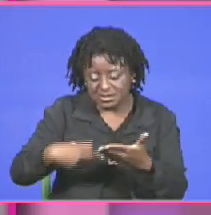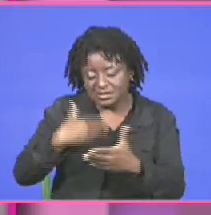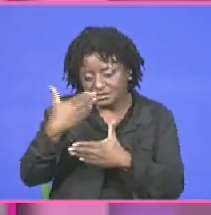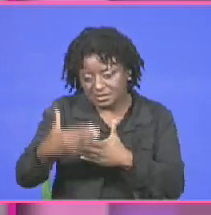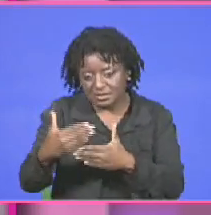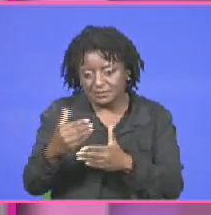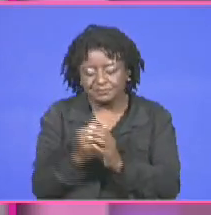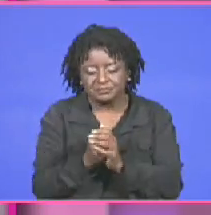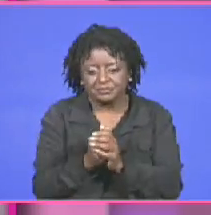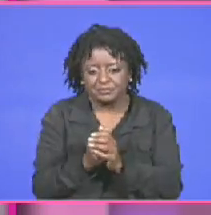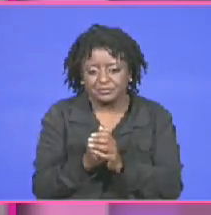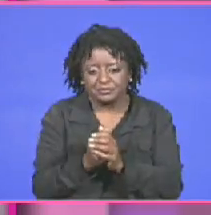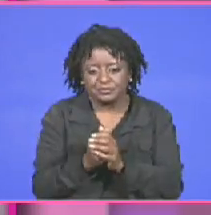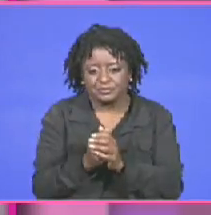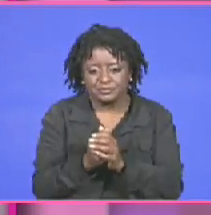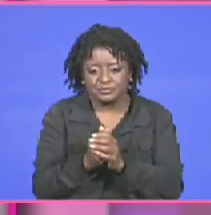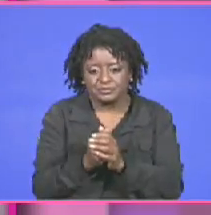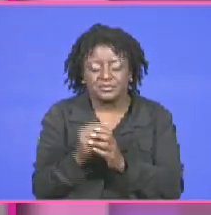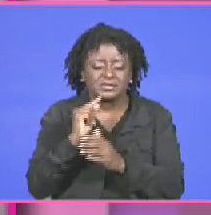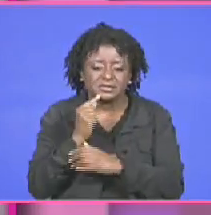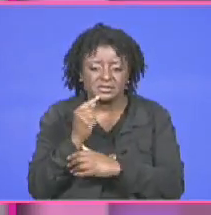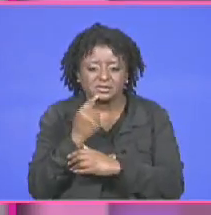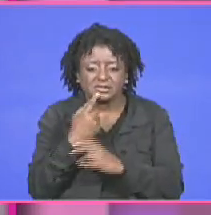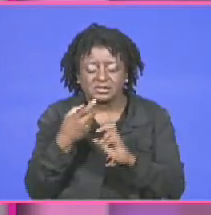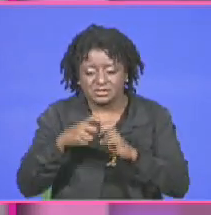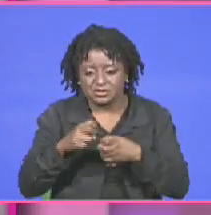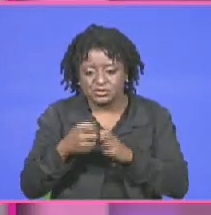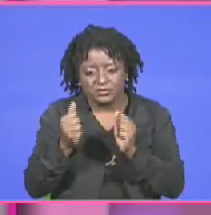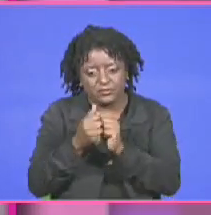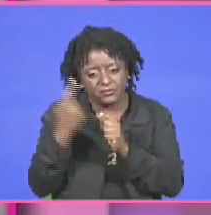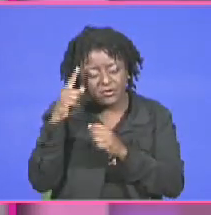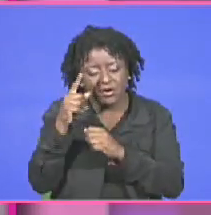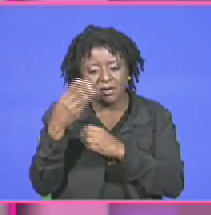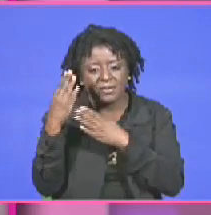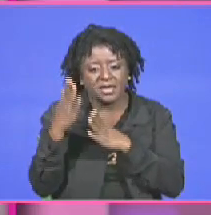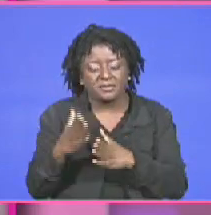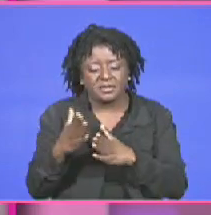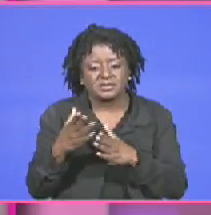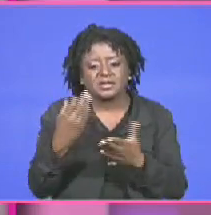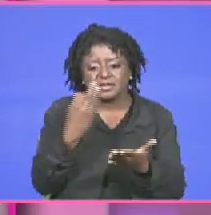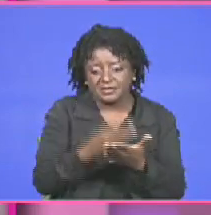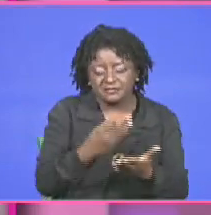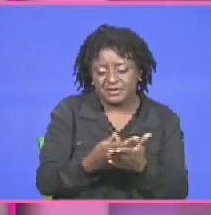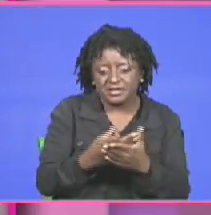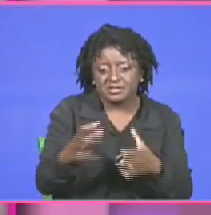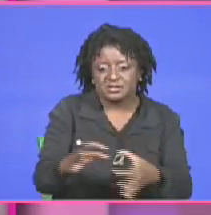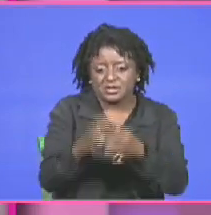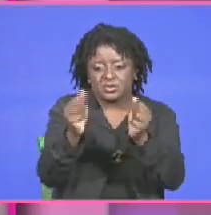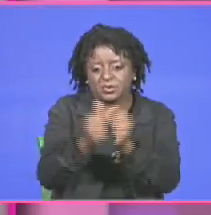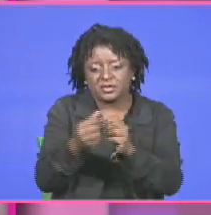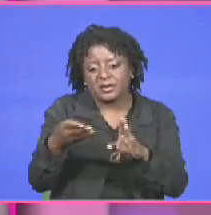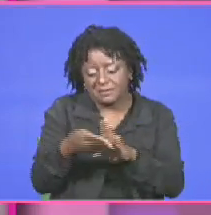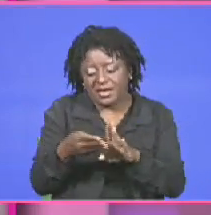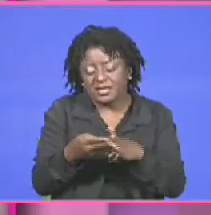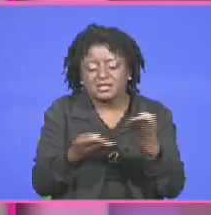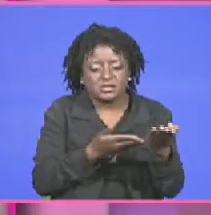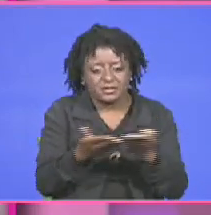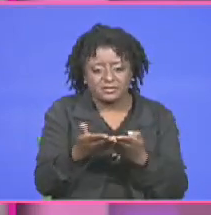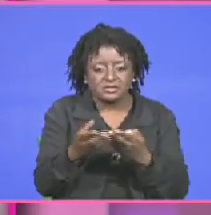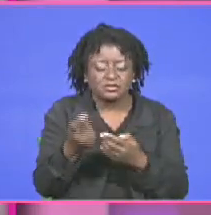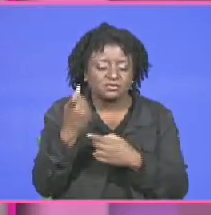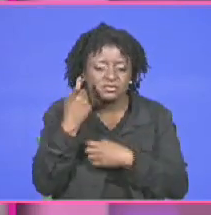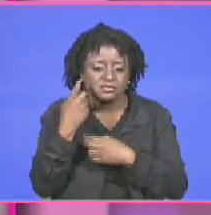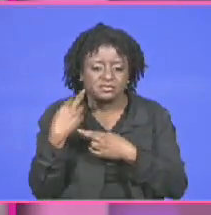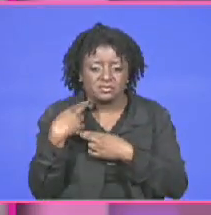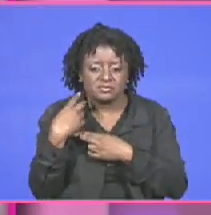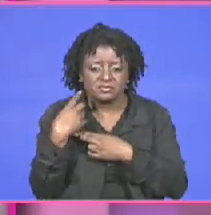It's been a burning issue for Bahamians, the fees associated with just about every banking service offered. And recently, one clearing bank increasing